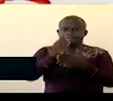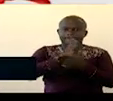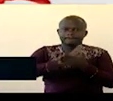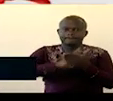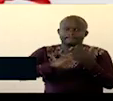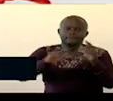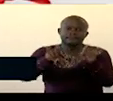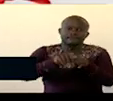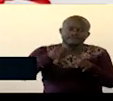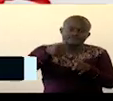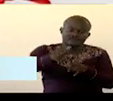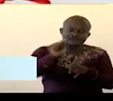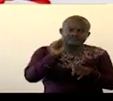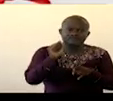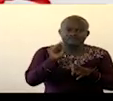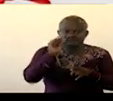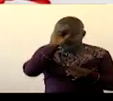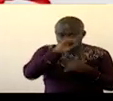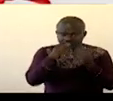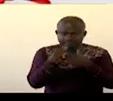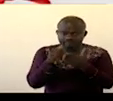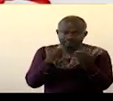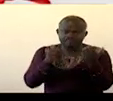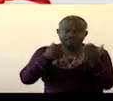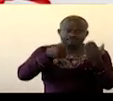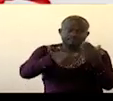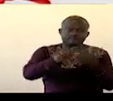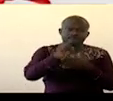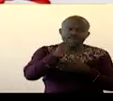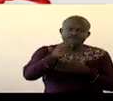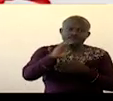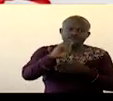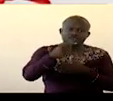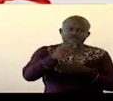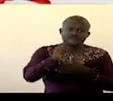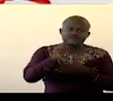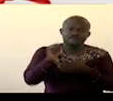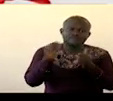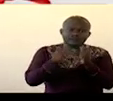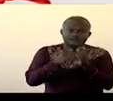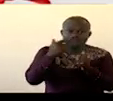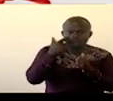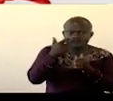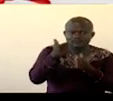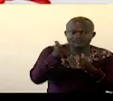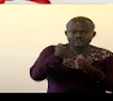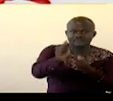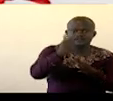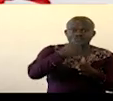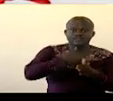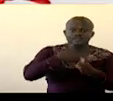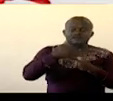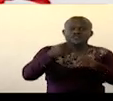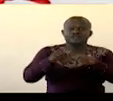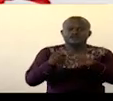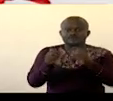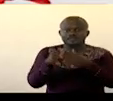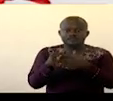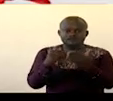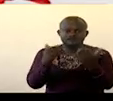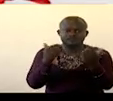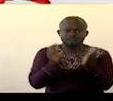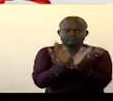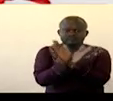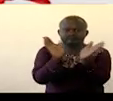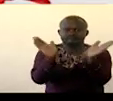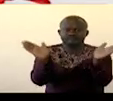like these are anthers, this is the stigma, and then you see we have sepals and